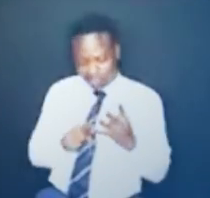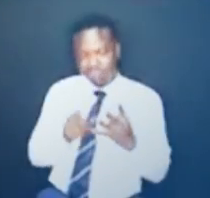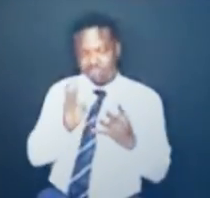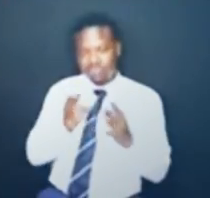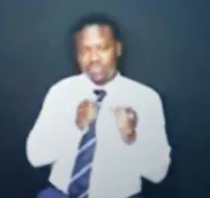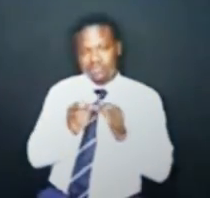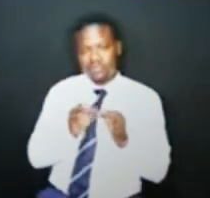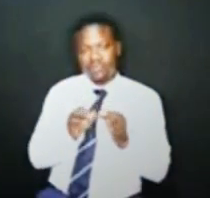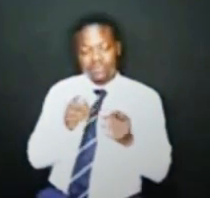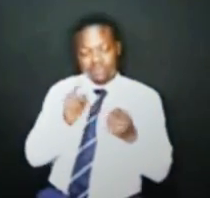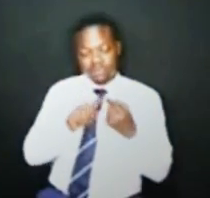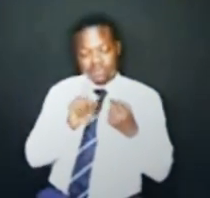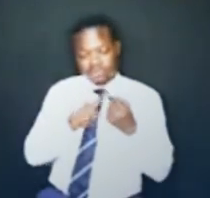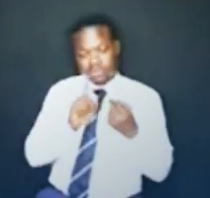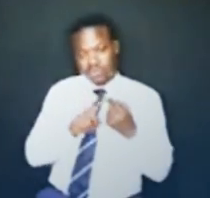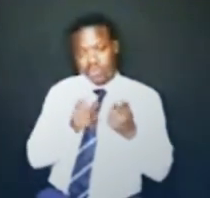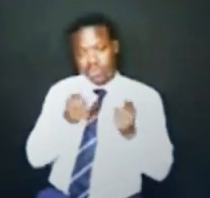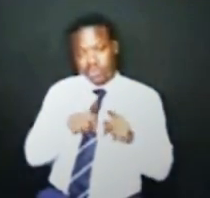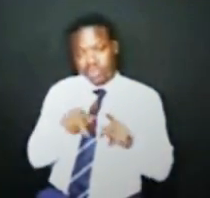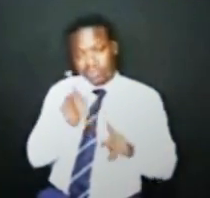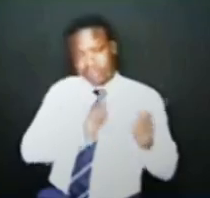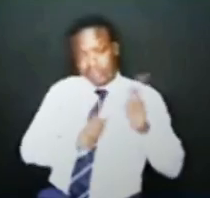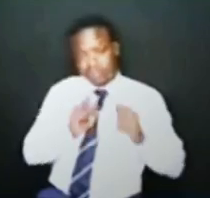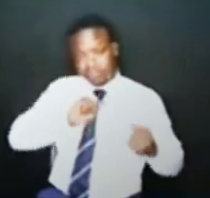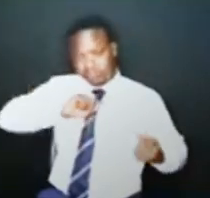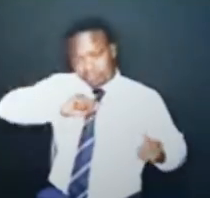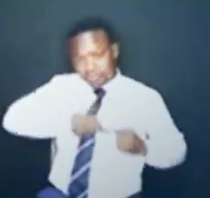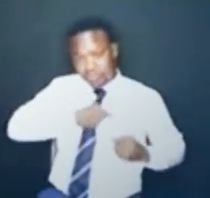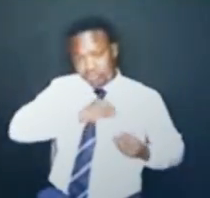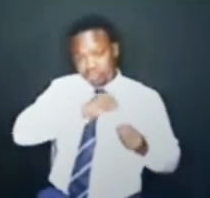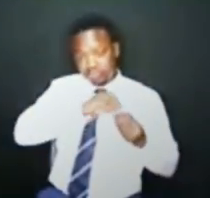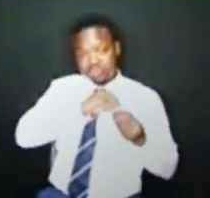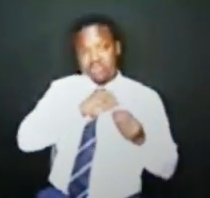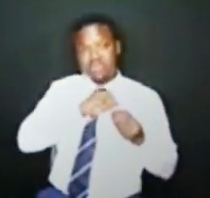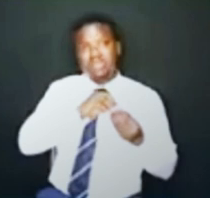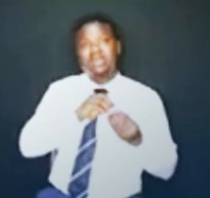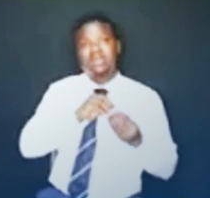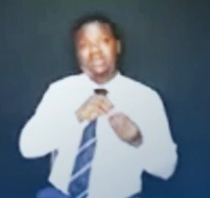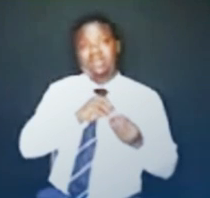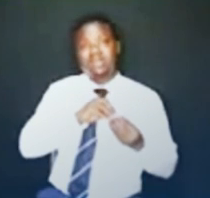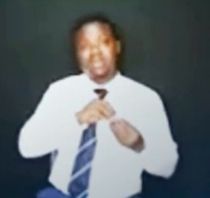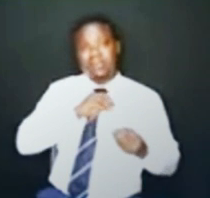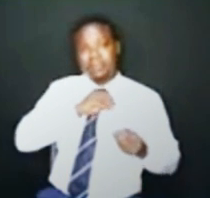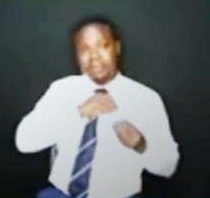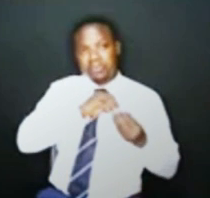when people are bitter, some of them want to express it.